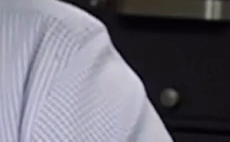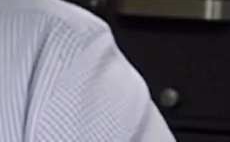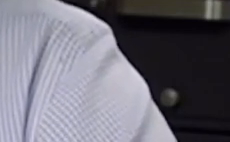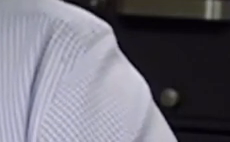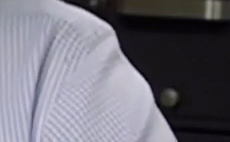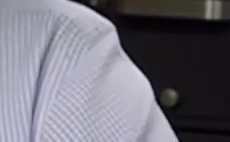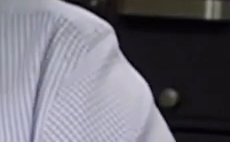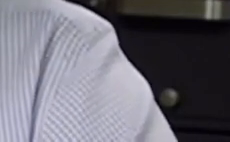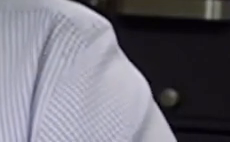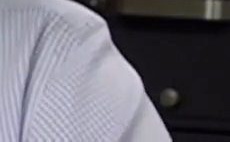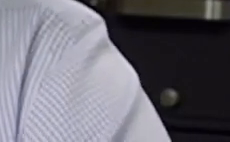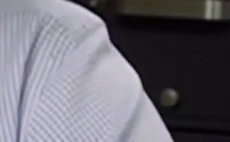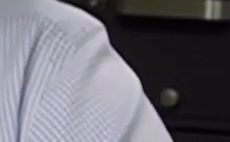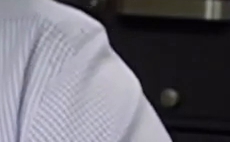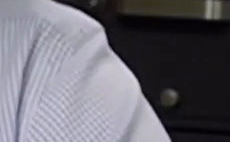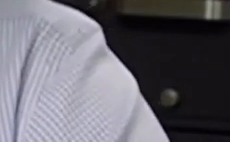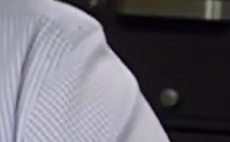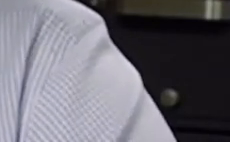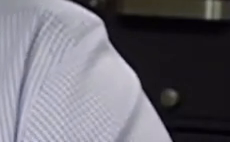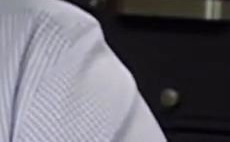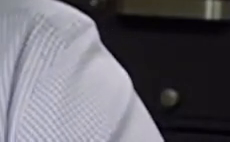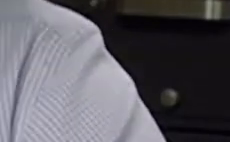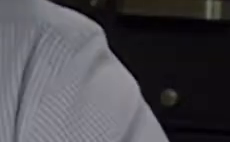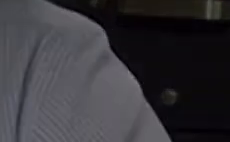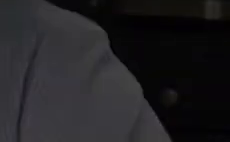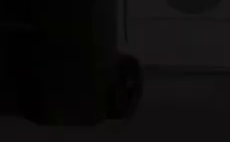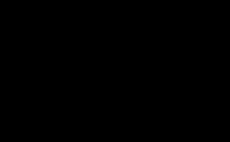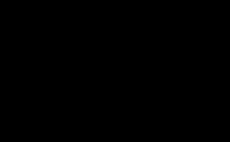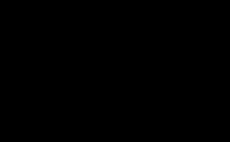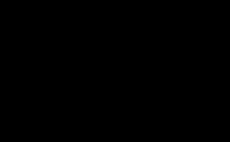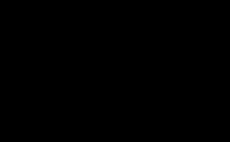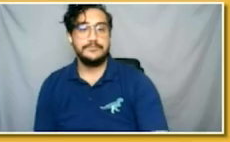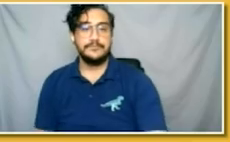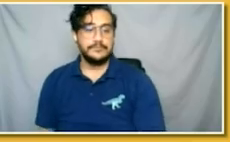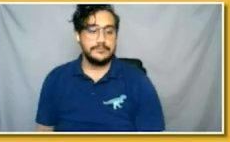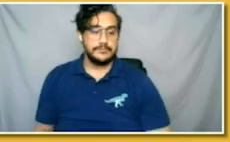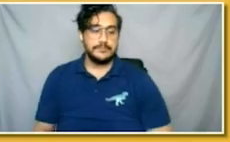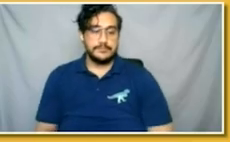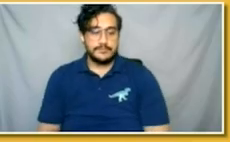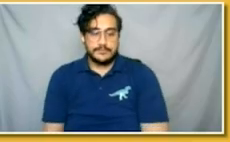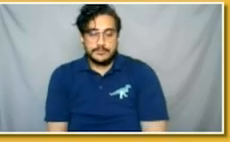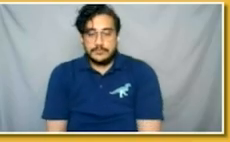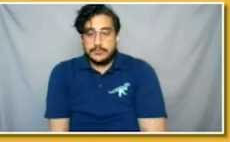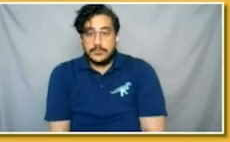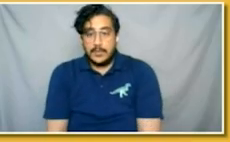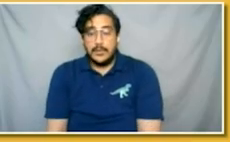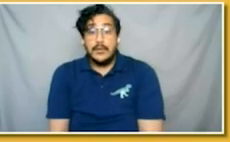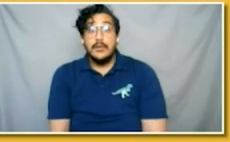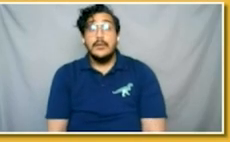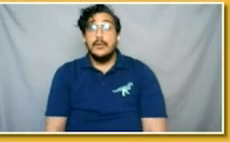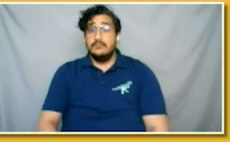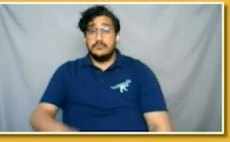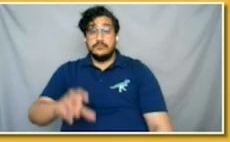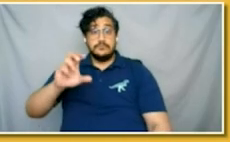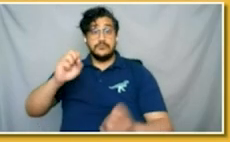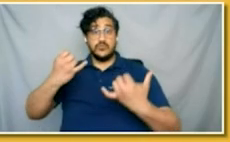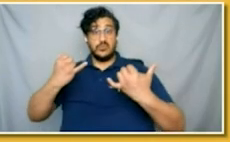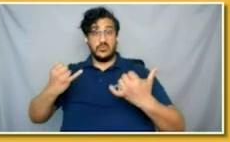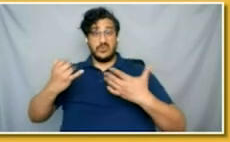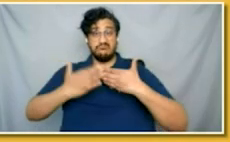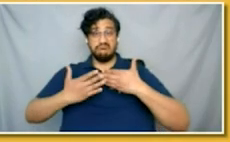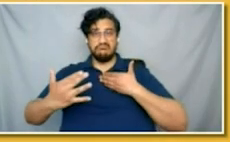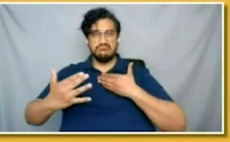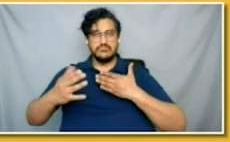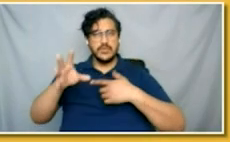then takes them and drops them off at the post office, and we deliver them. So from this point, the film explains how the U.S.